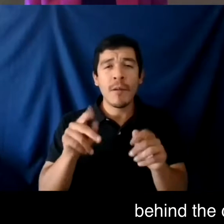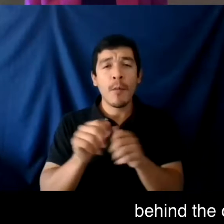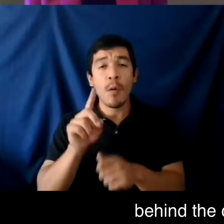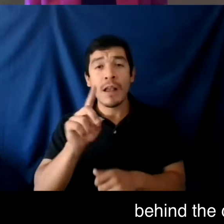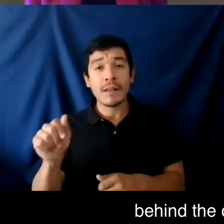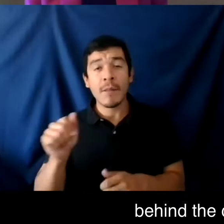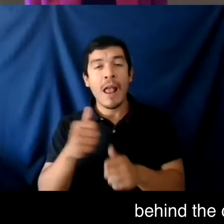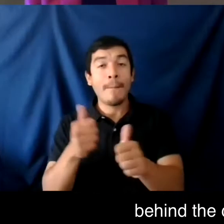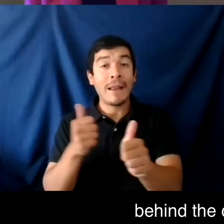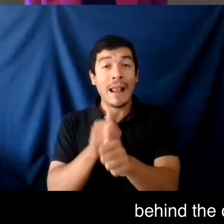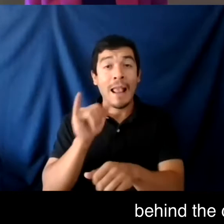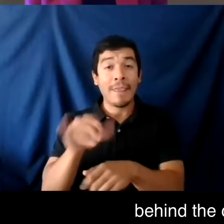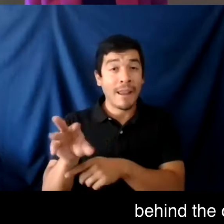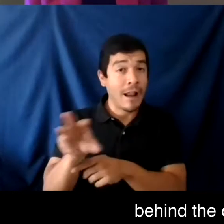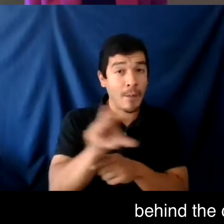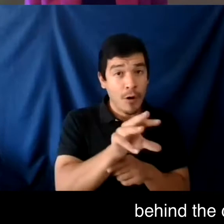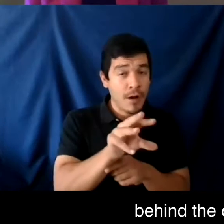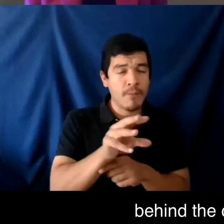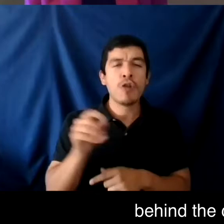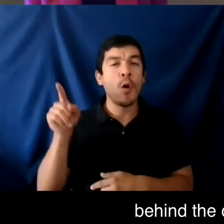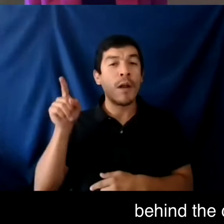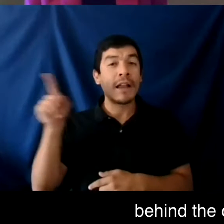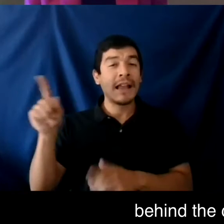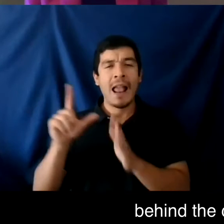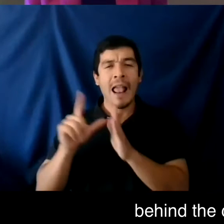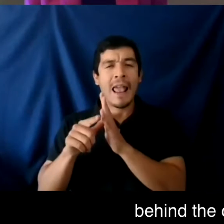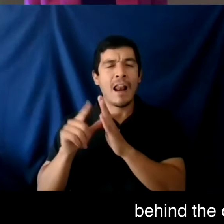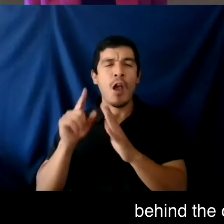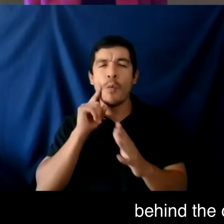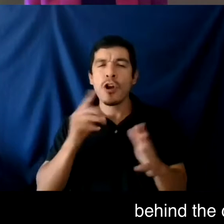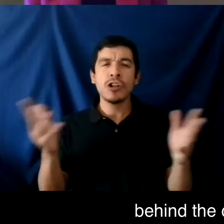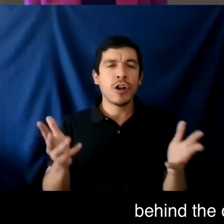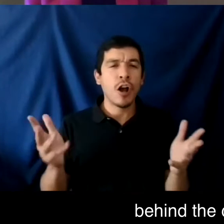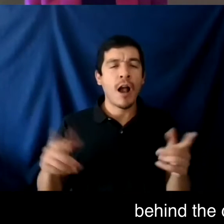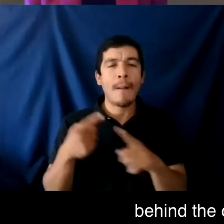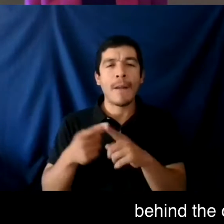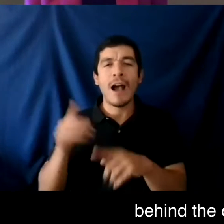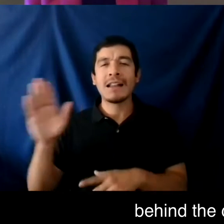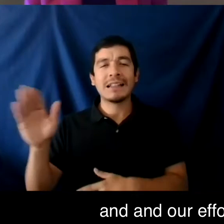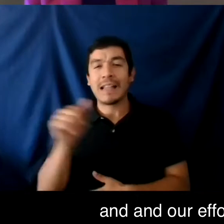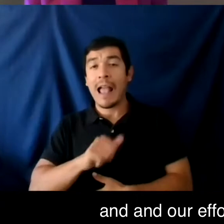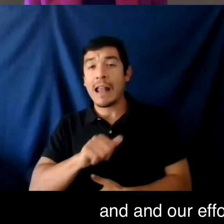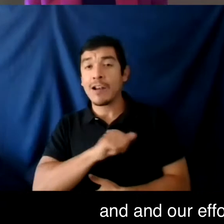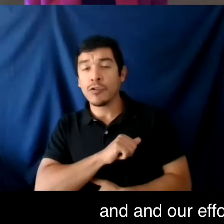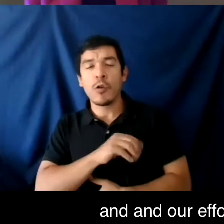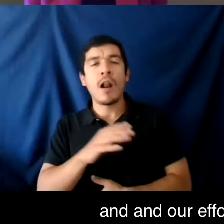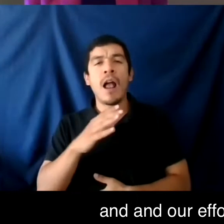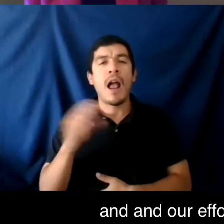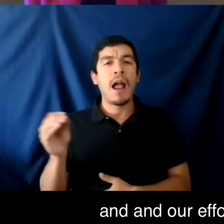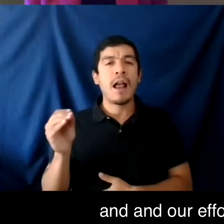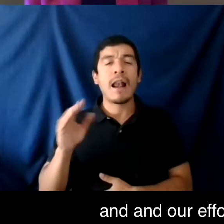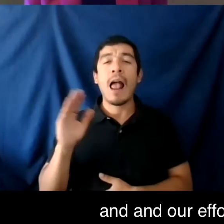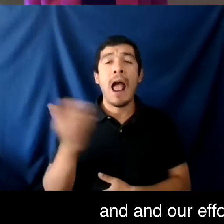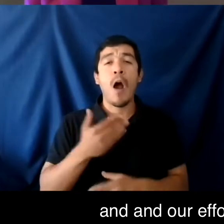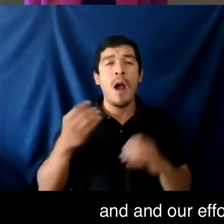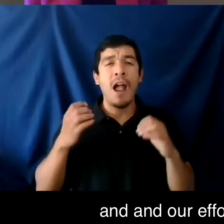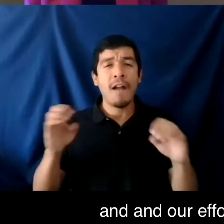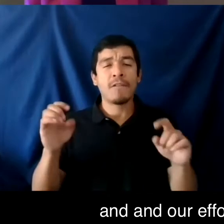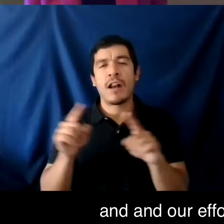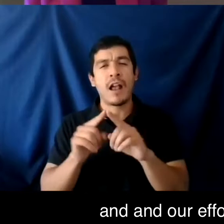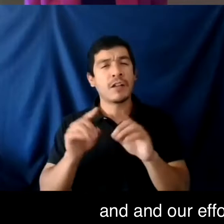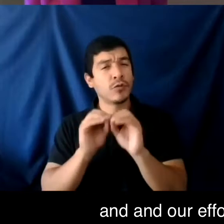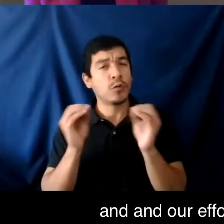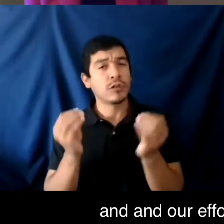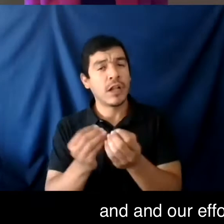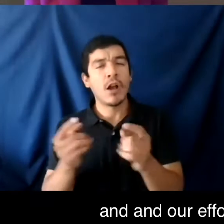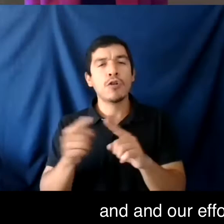disabilities behind the camera. And so he later on will be talking about public attitudes and our efforts as an organization